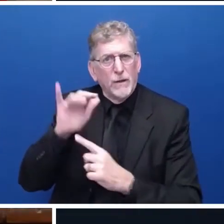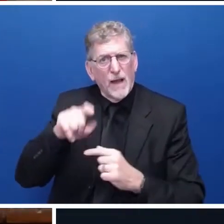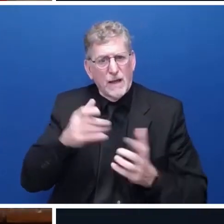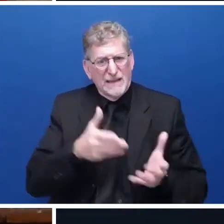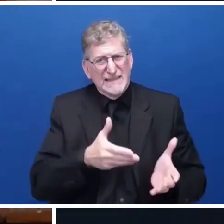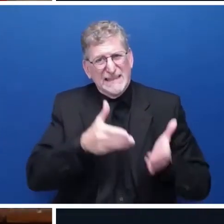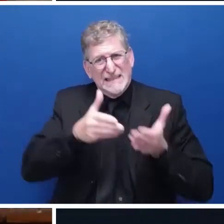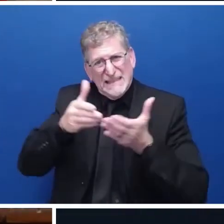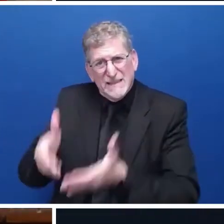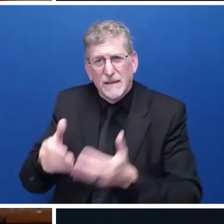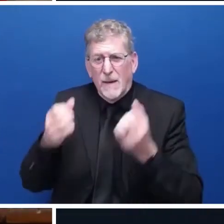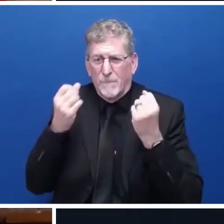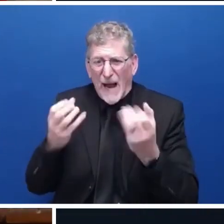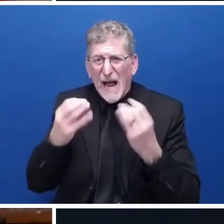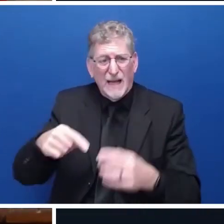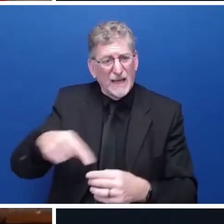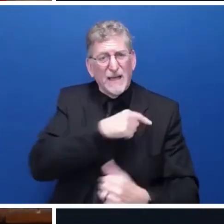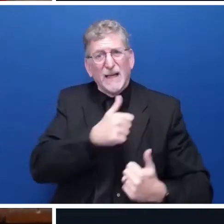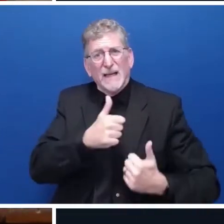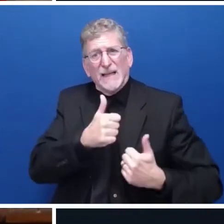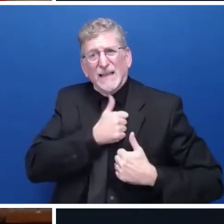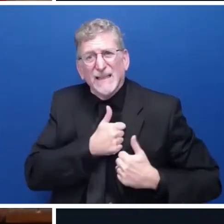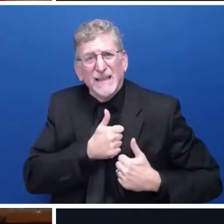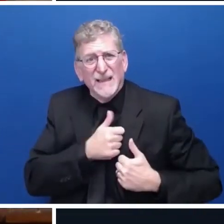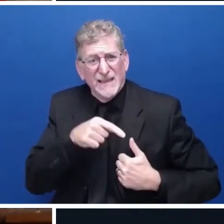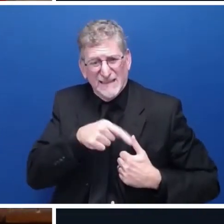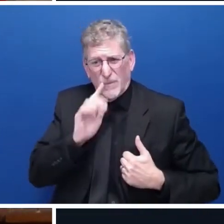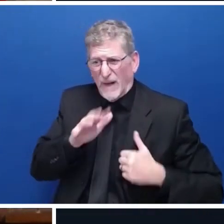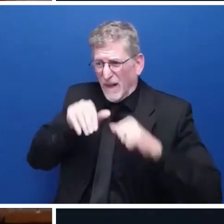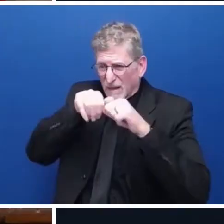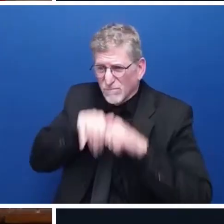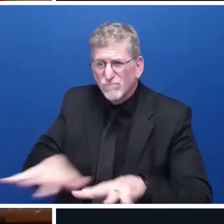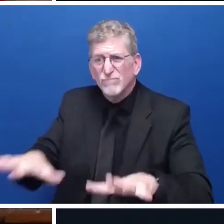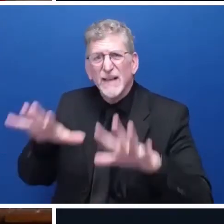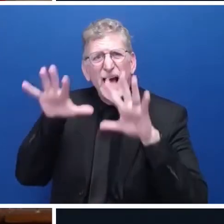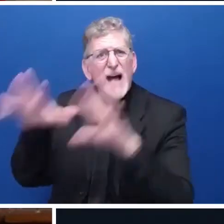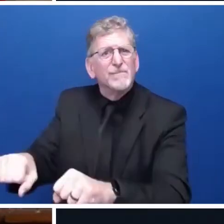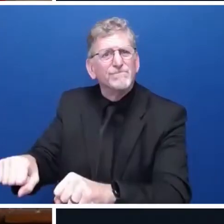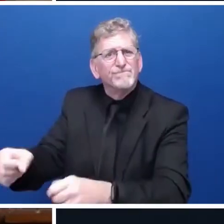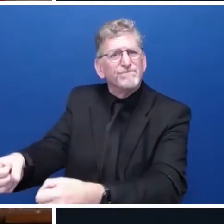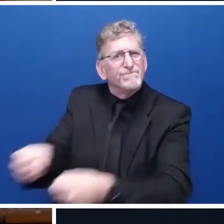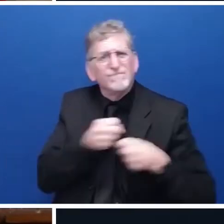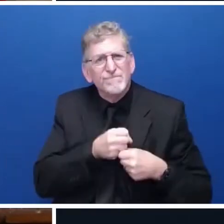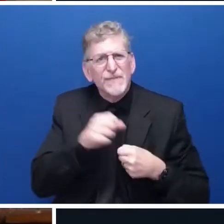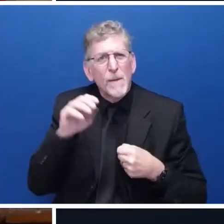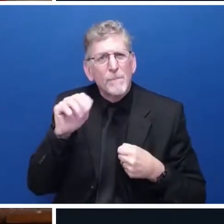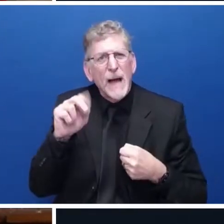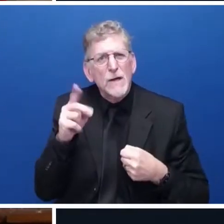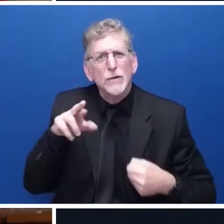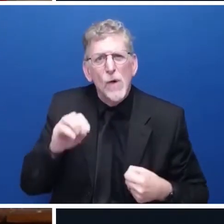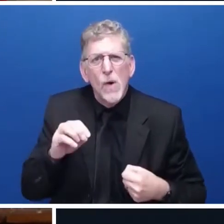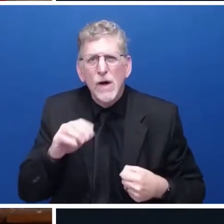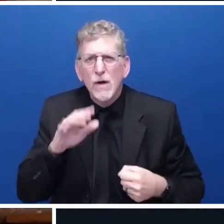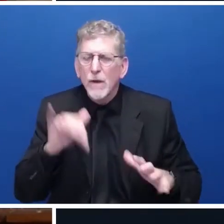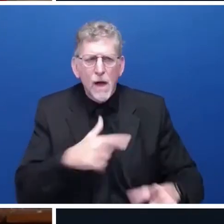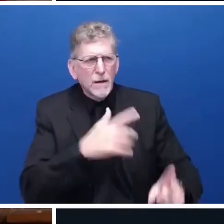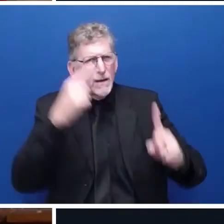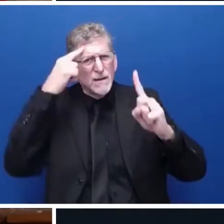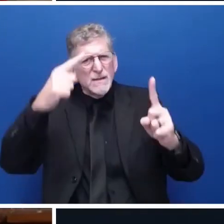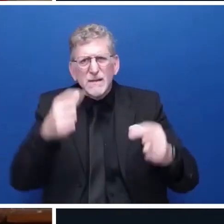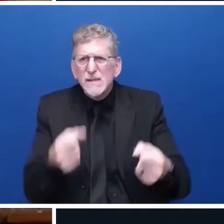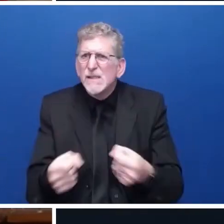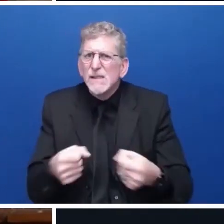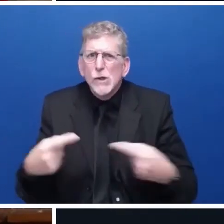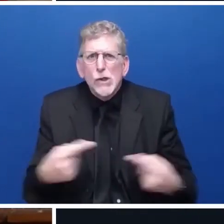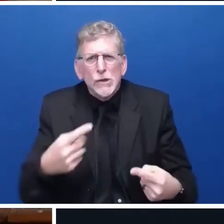would capture and detain Maduro was the only thing Eric was thinking about. Then, even as he